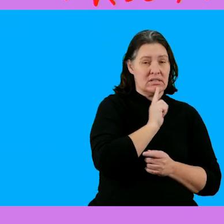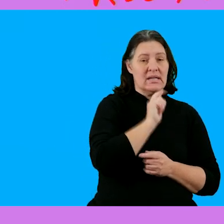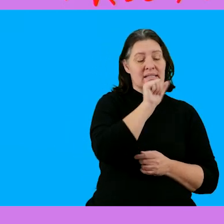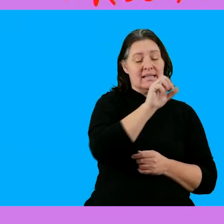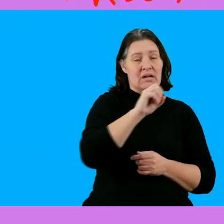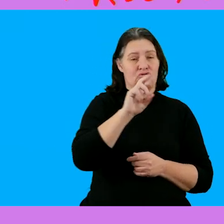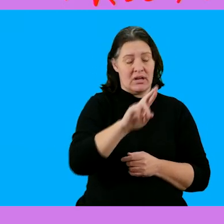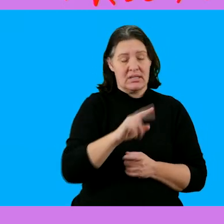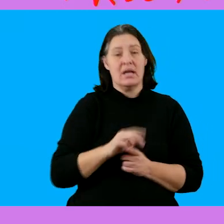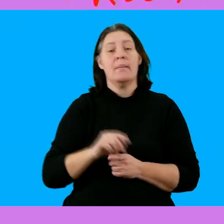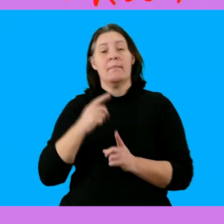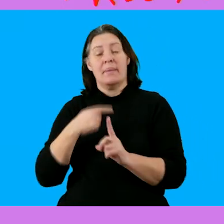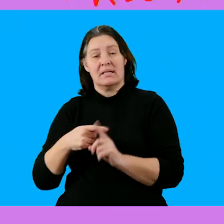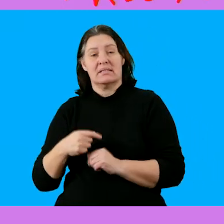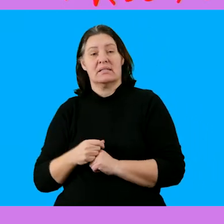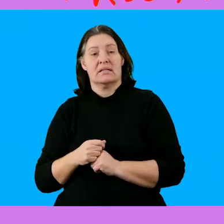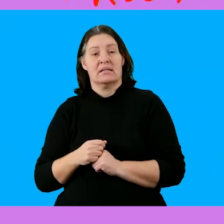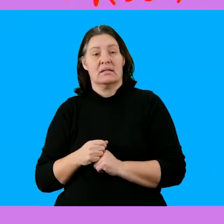183,600 Rand plus